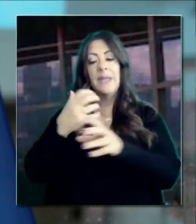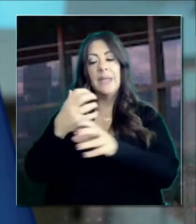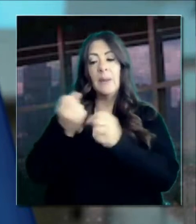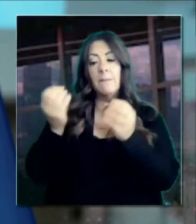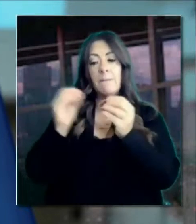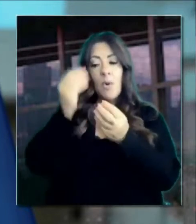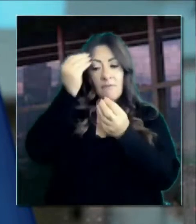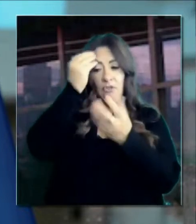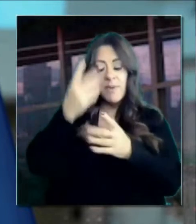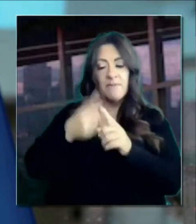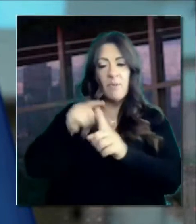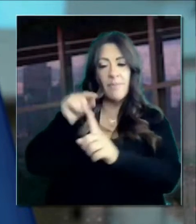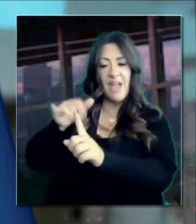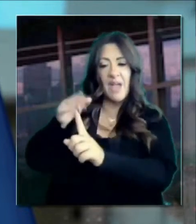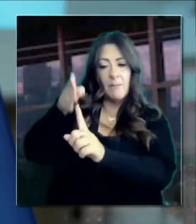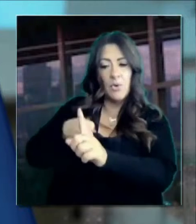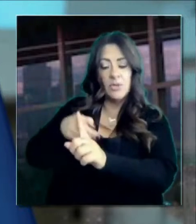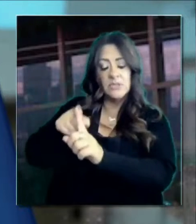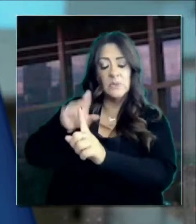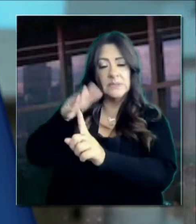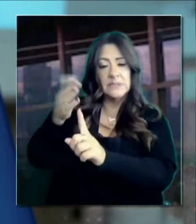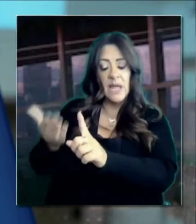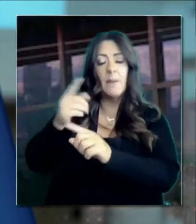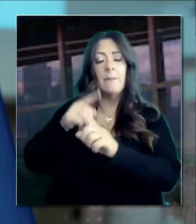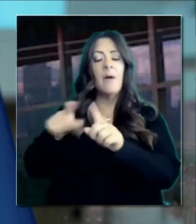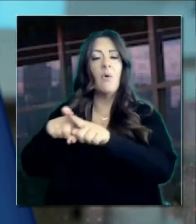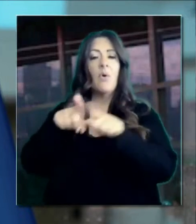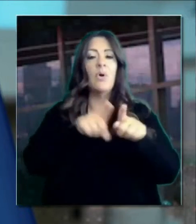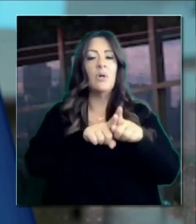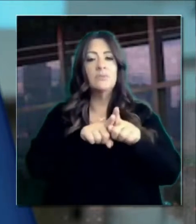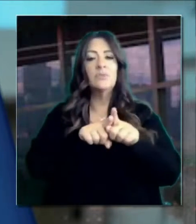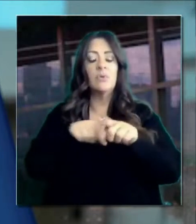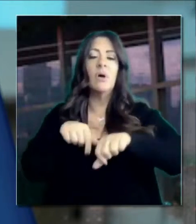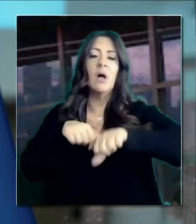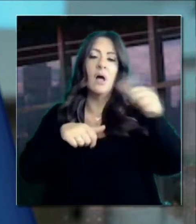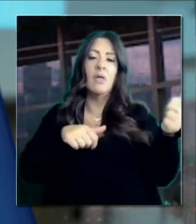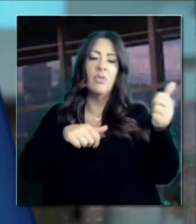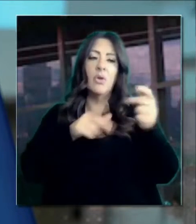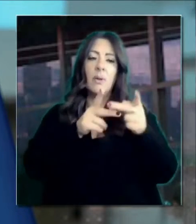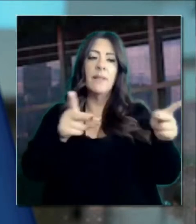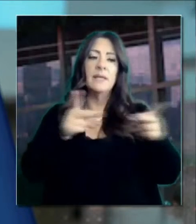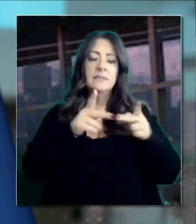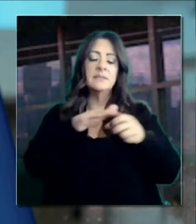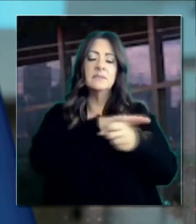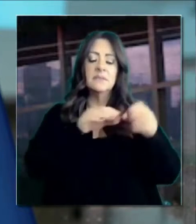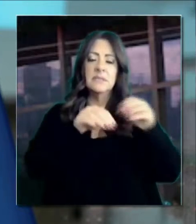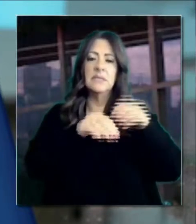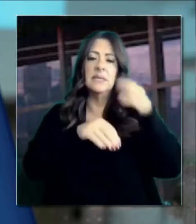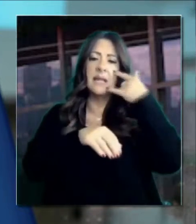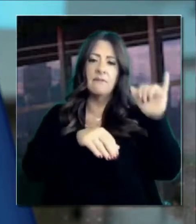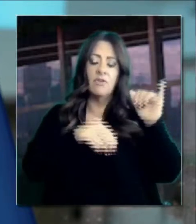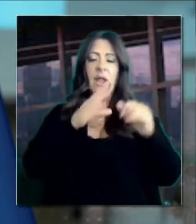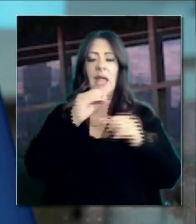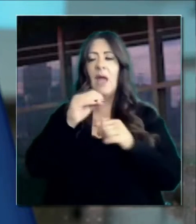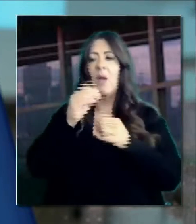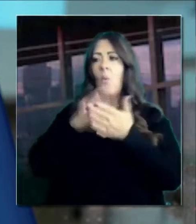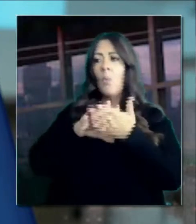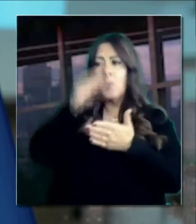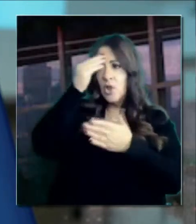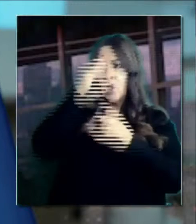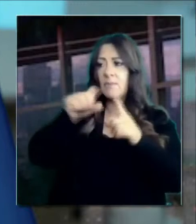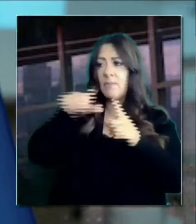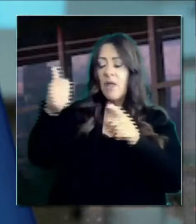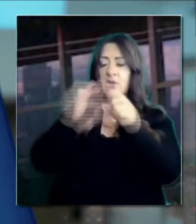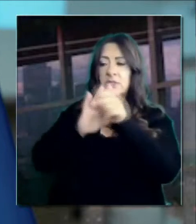County situation, but other reactions across the state, across the nation, sharing that very publicly, sharing the